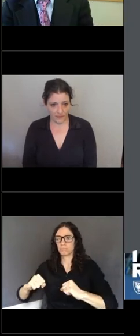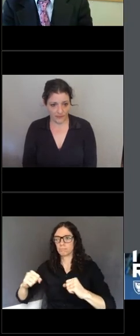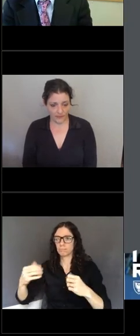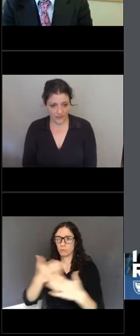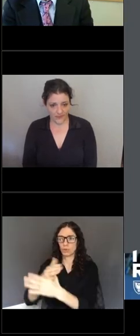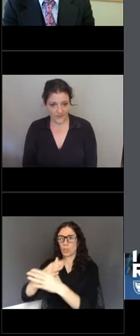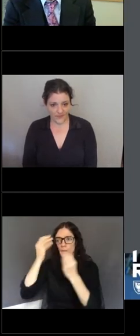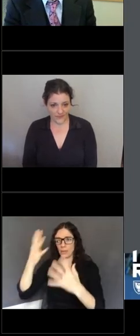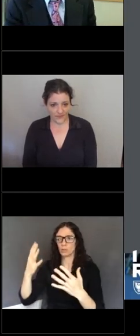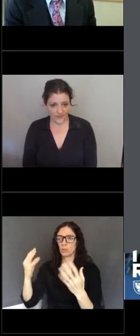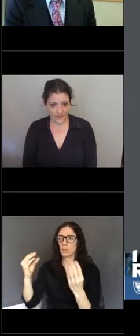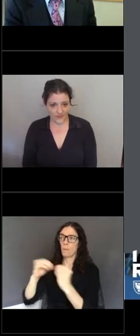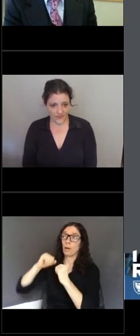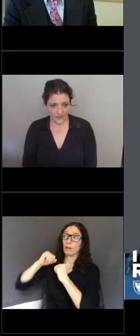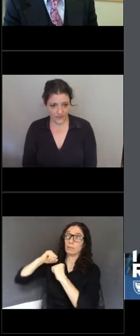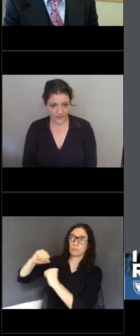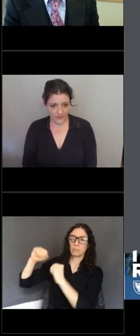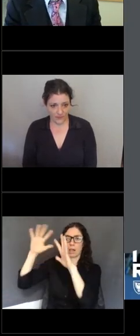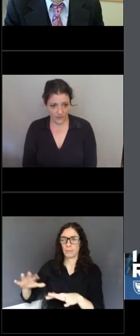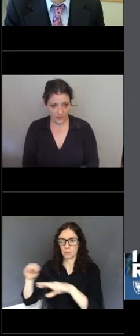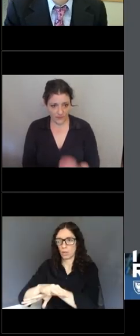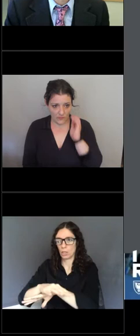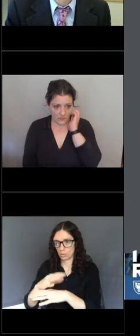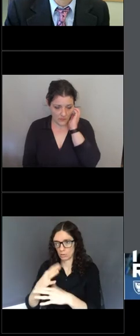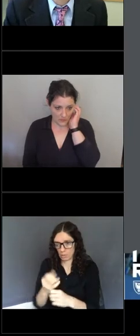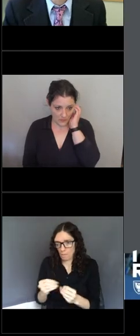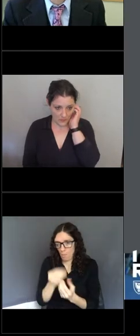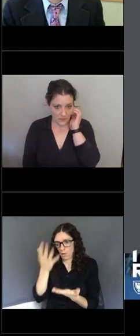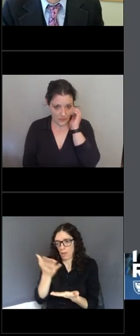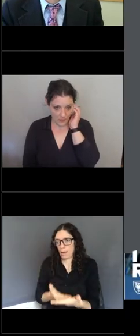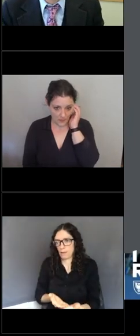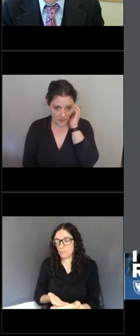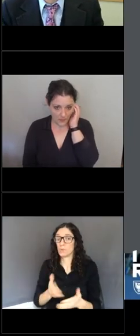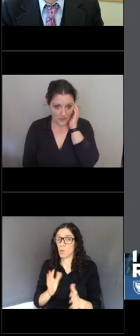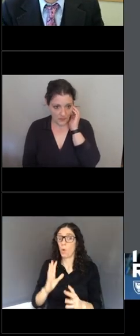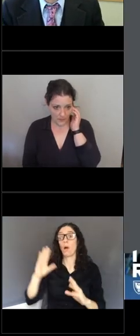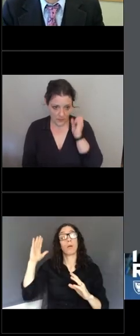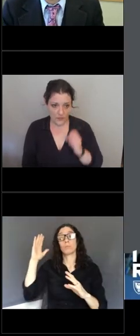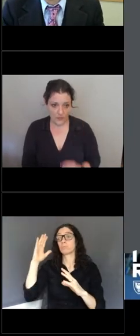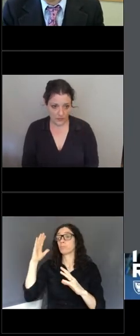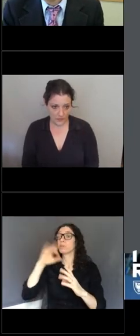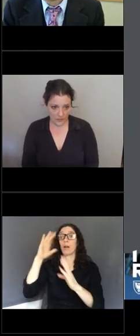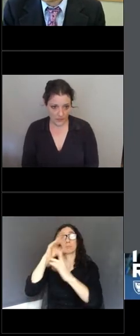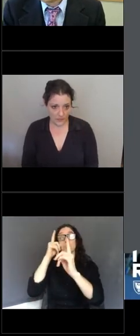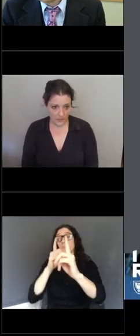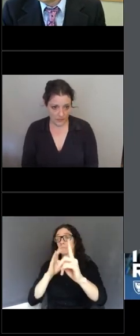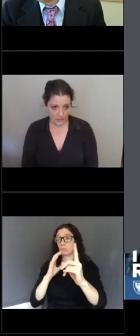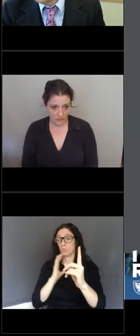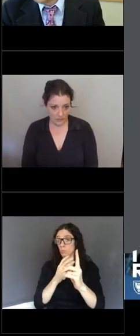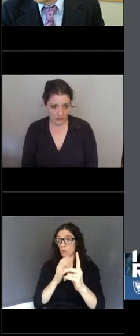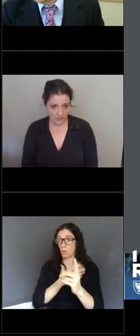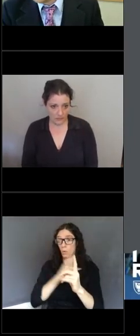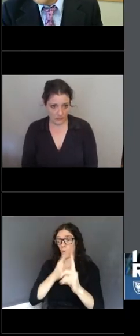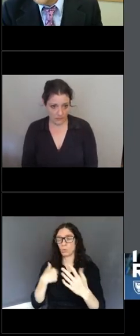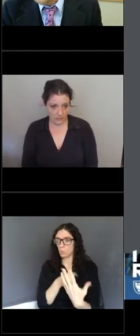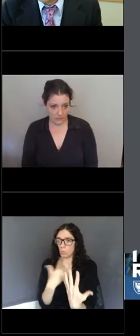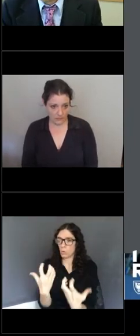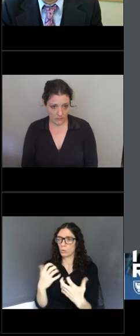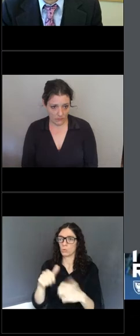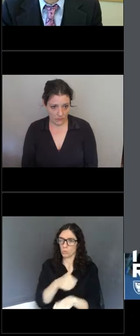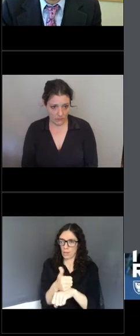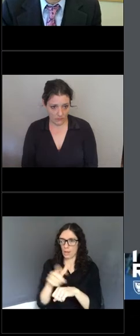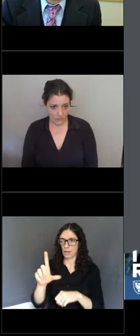Ultimately, for our goals within this is to create an open accessible database that we've done through a